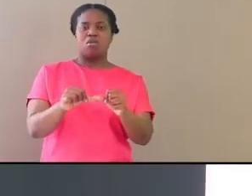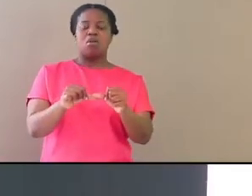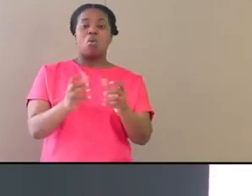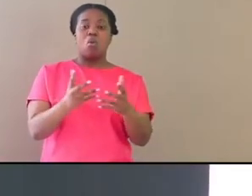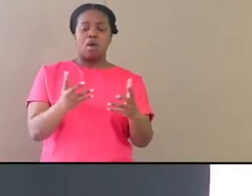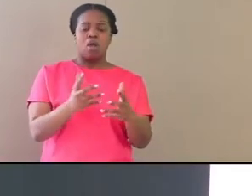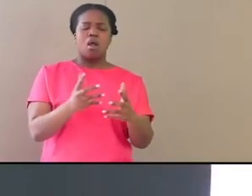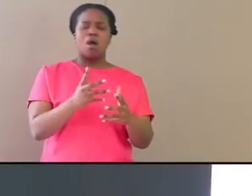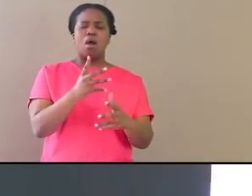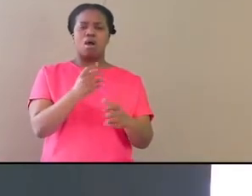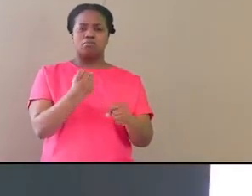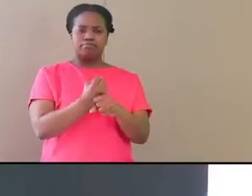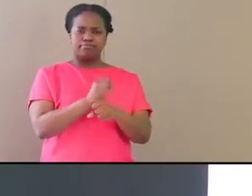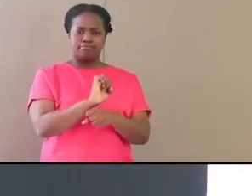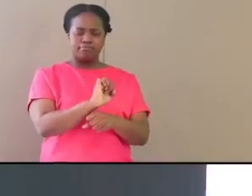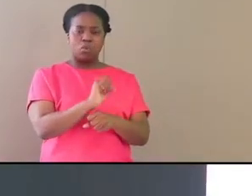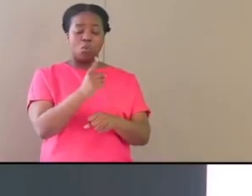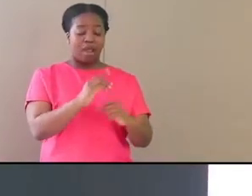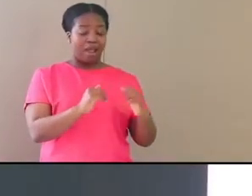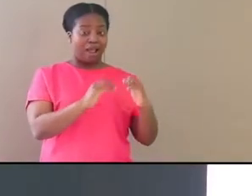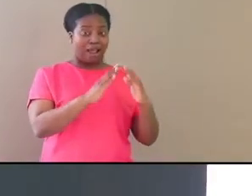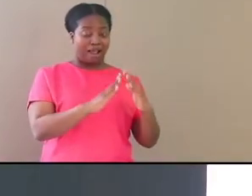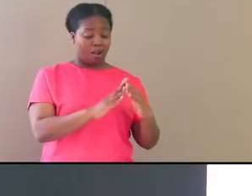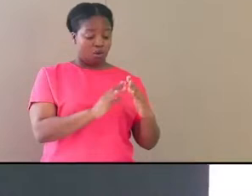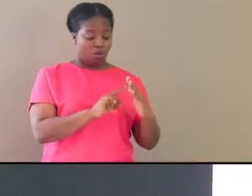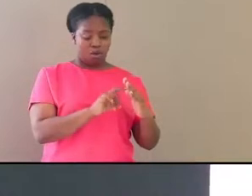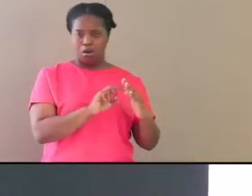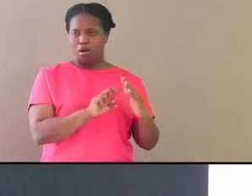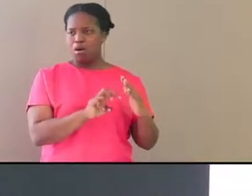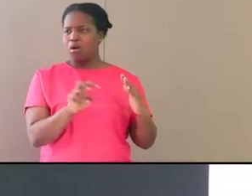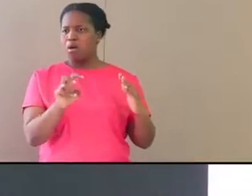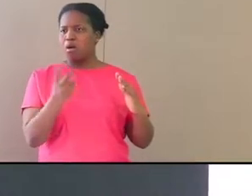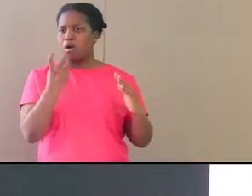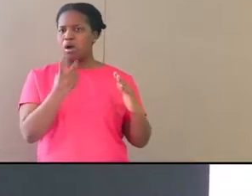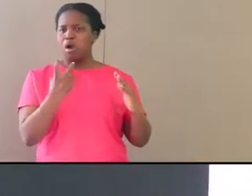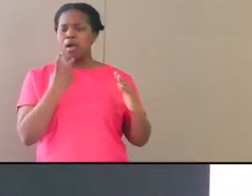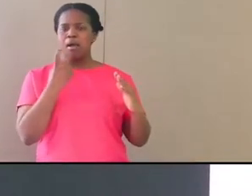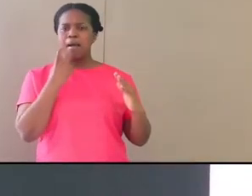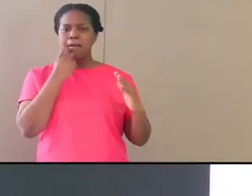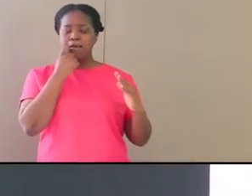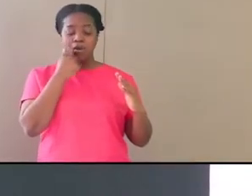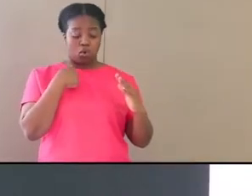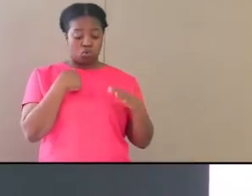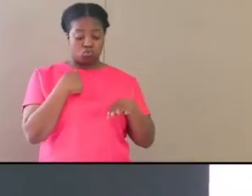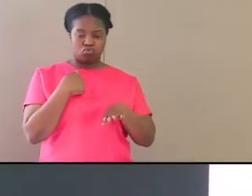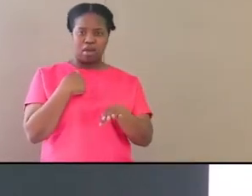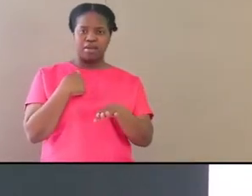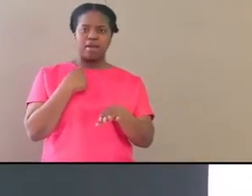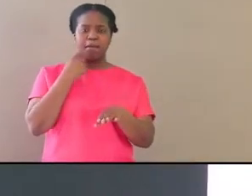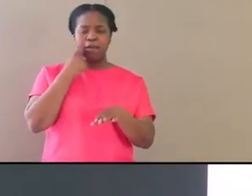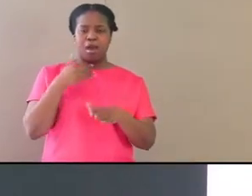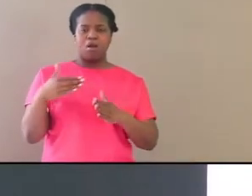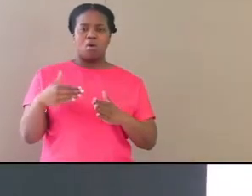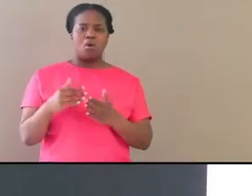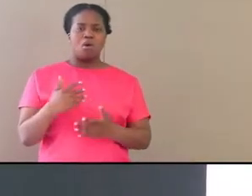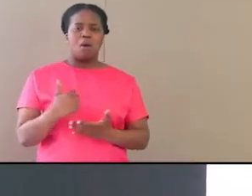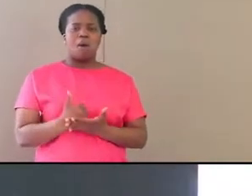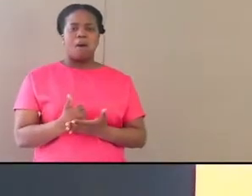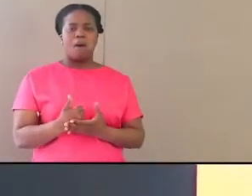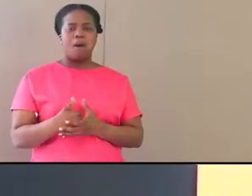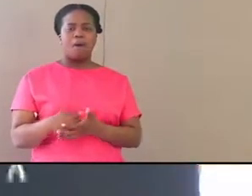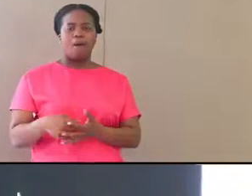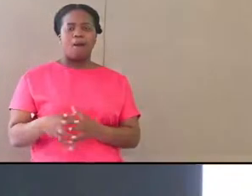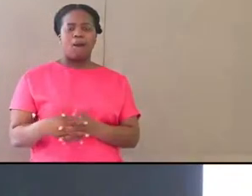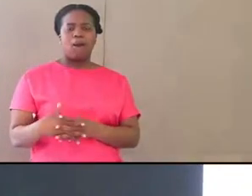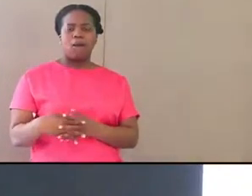activity. We all leave our homes and you find young men standing in corners without being productive. That